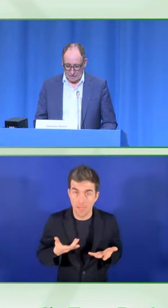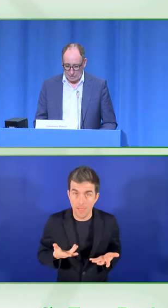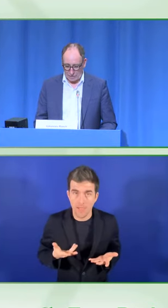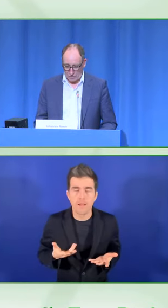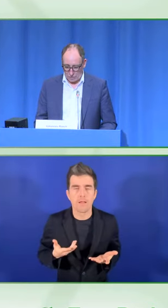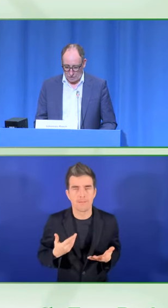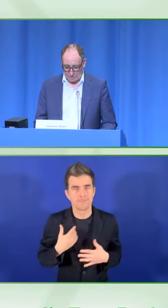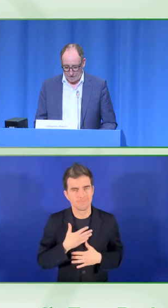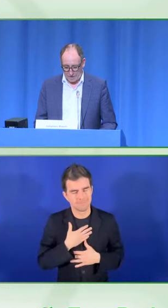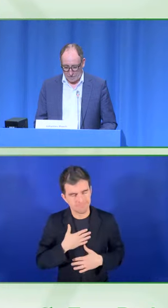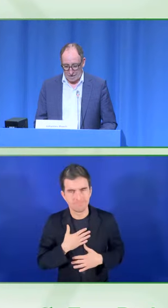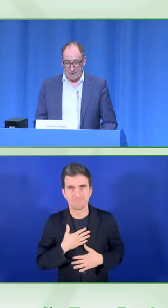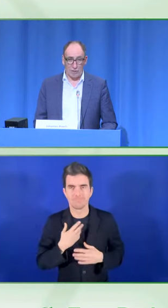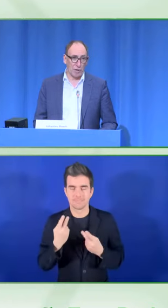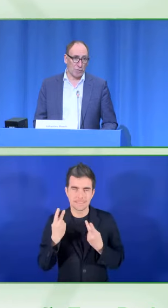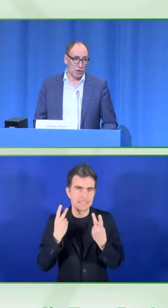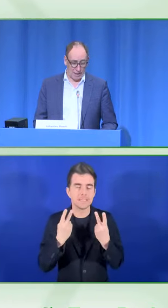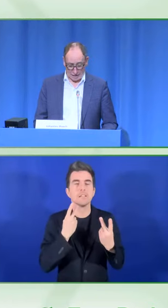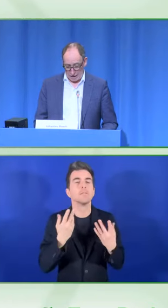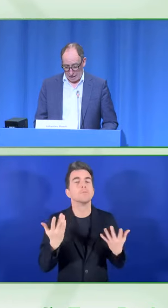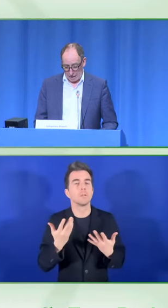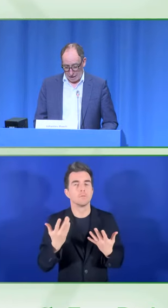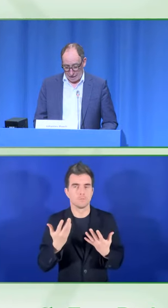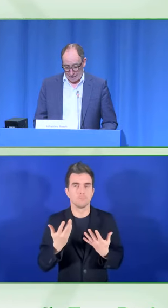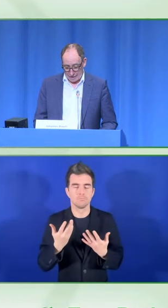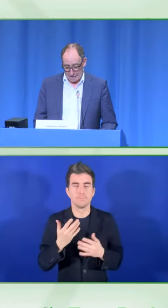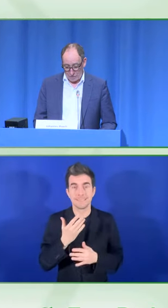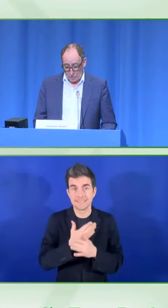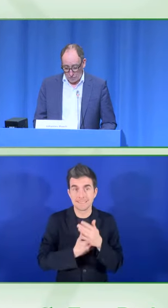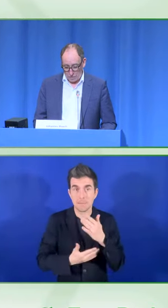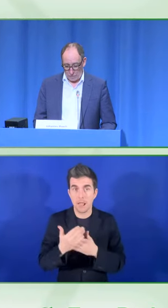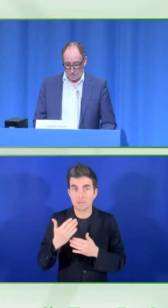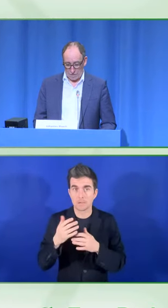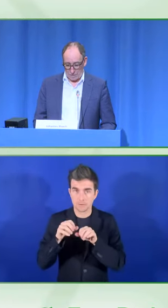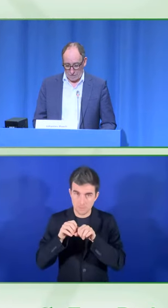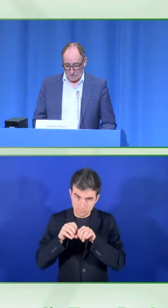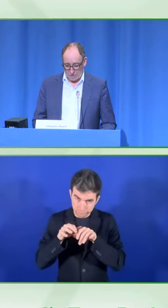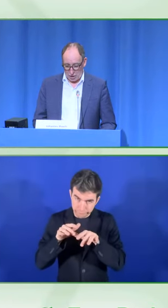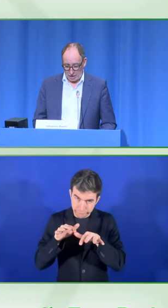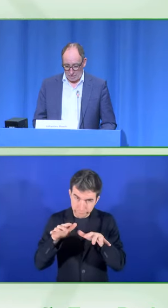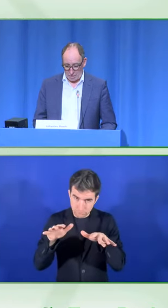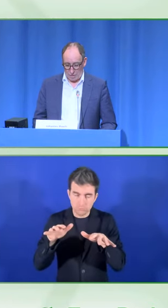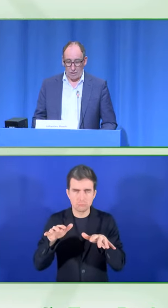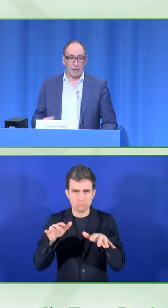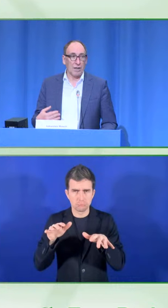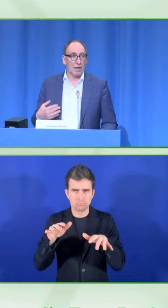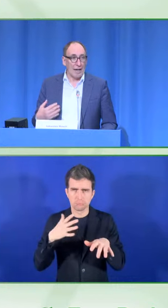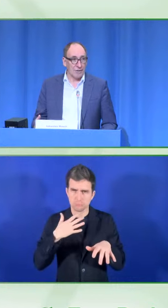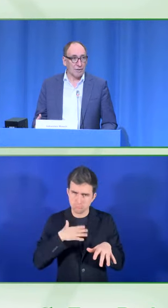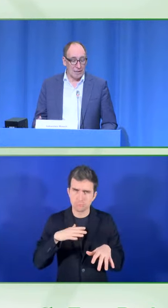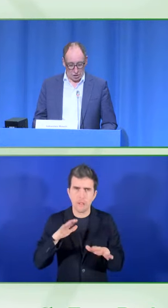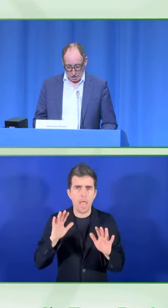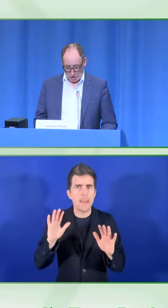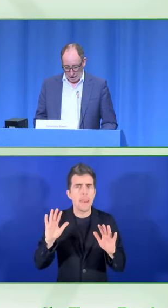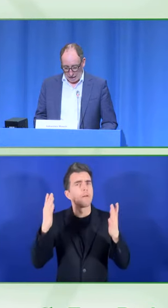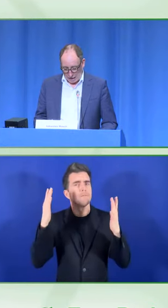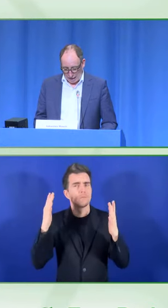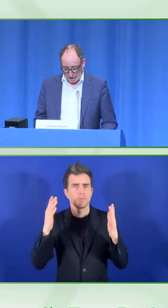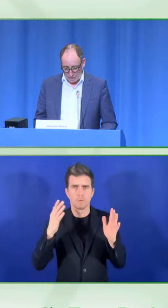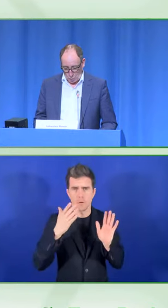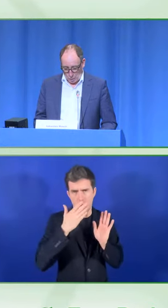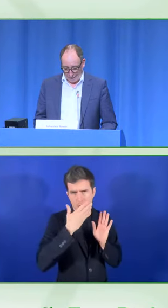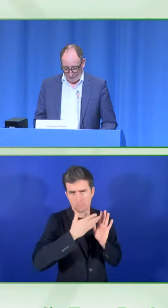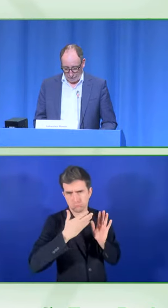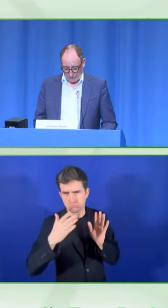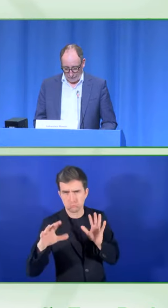the current core topics of Zero Project, there is, of course, also a chapter on education